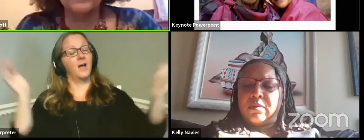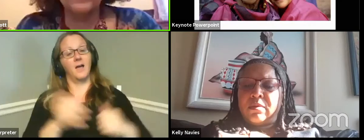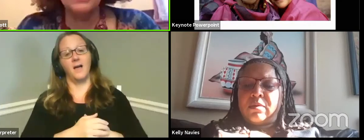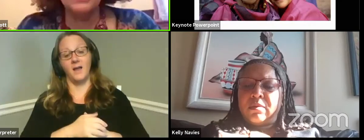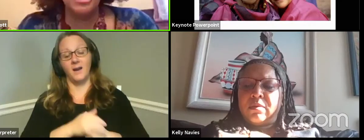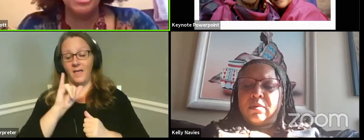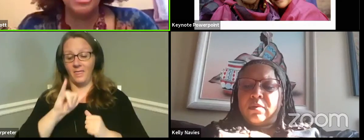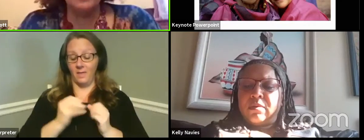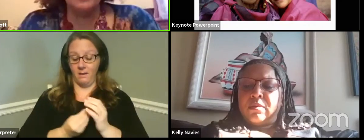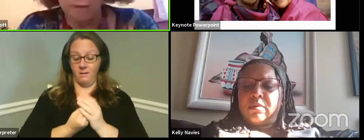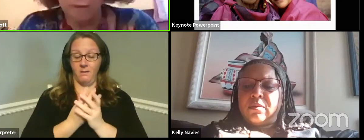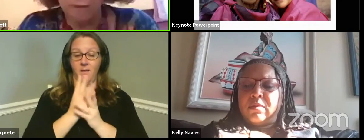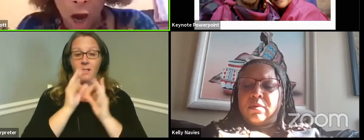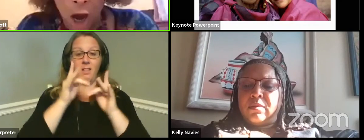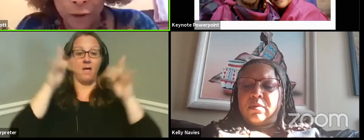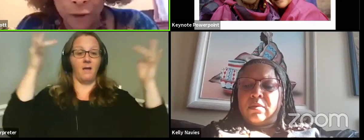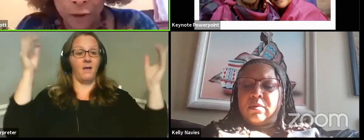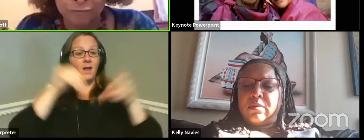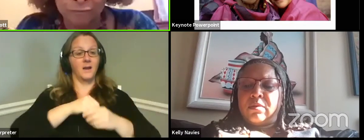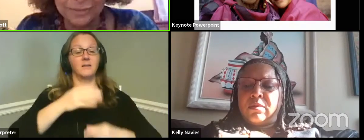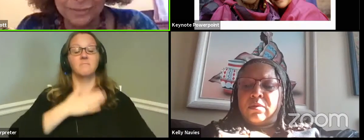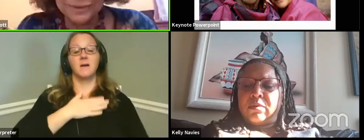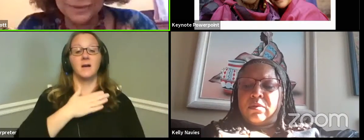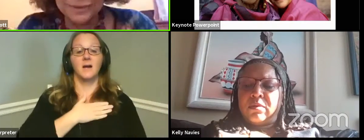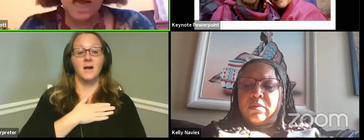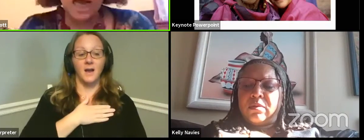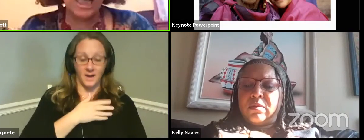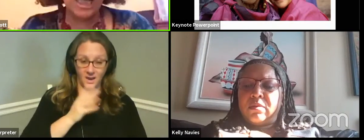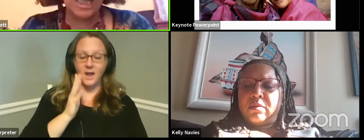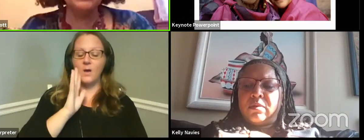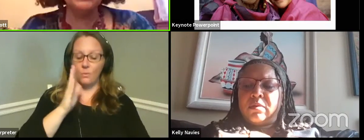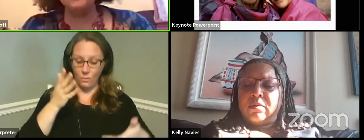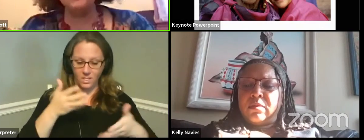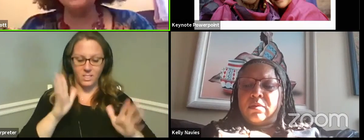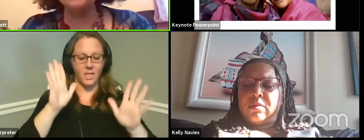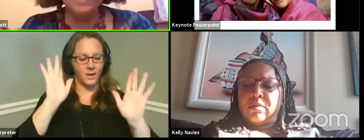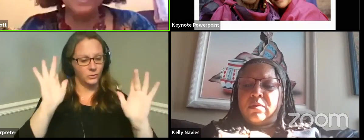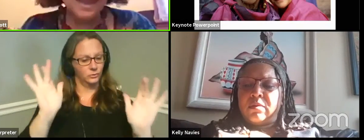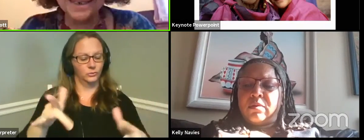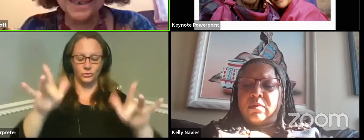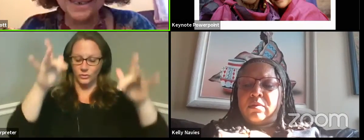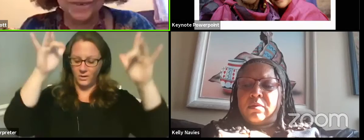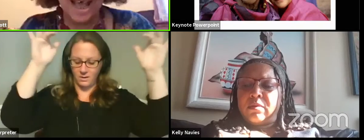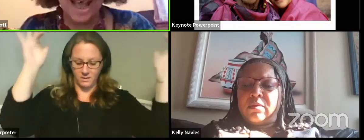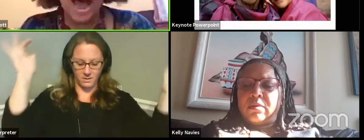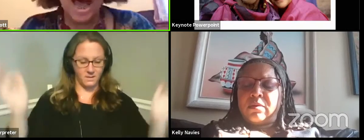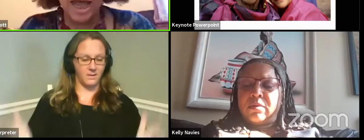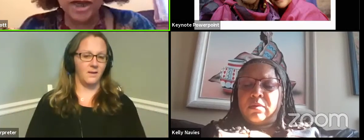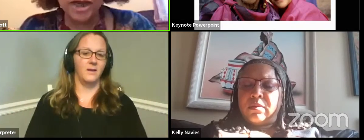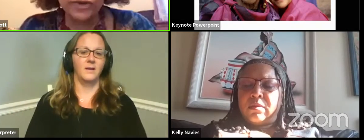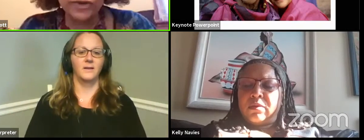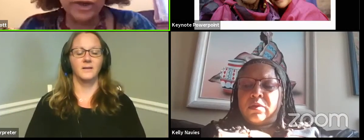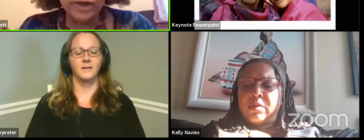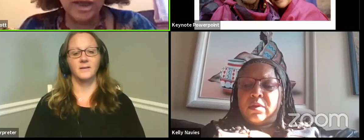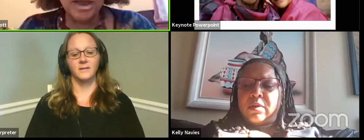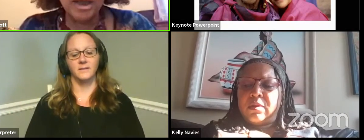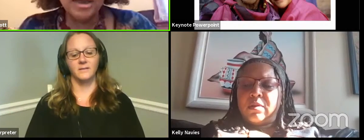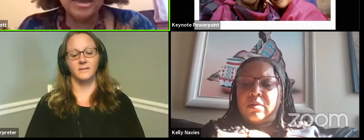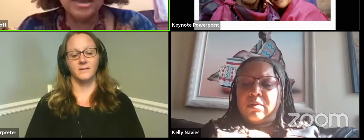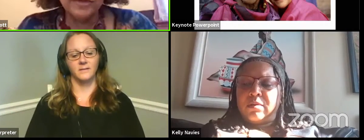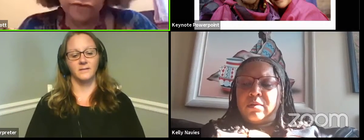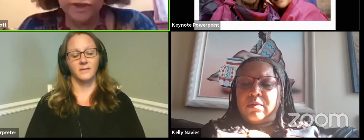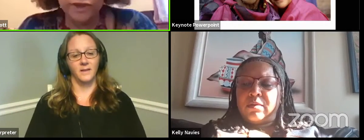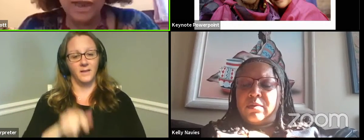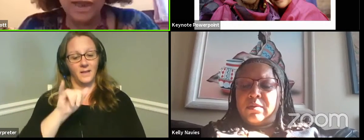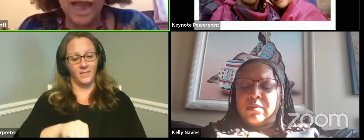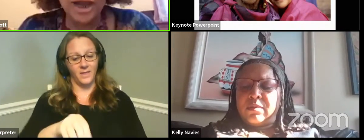little light of mine, I'm gonna let it shine.